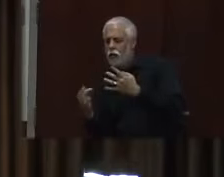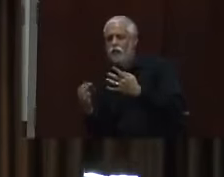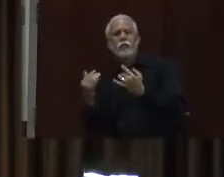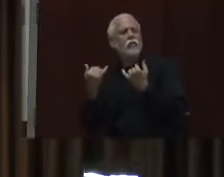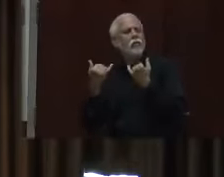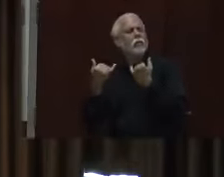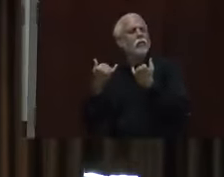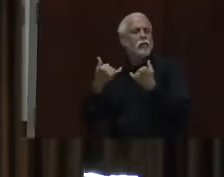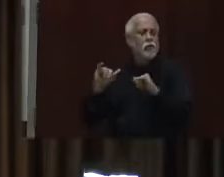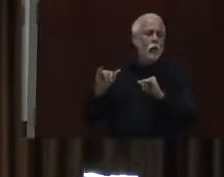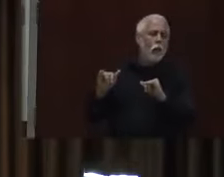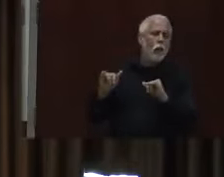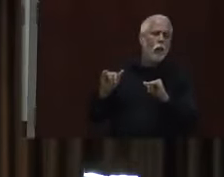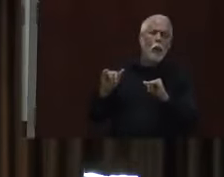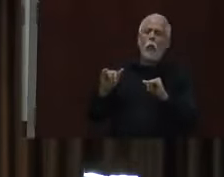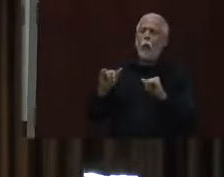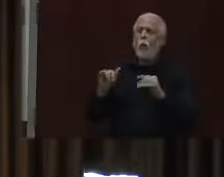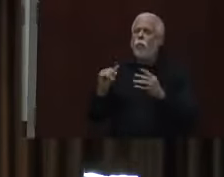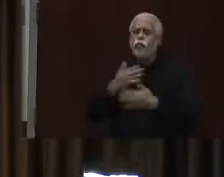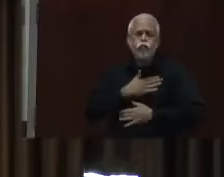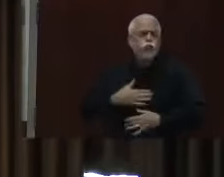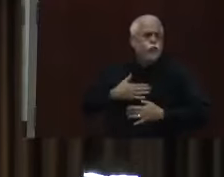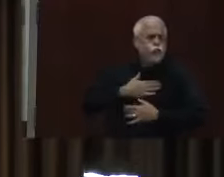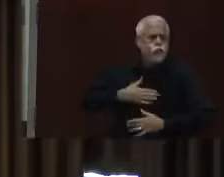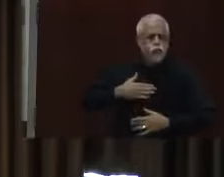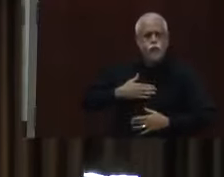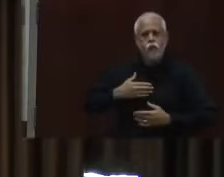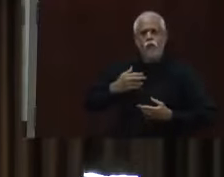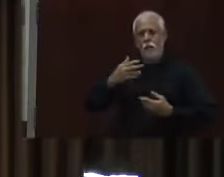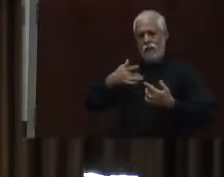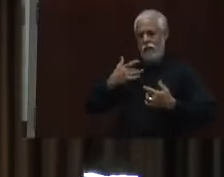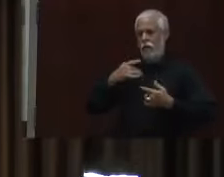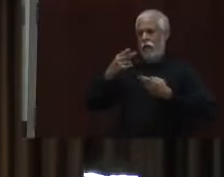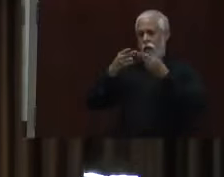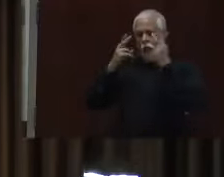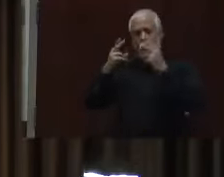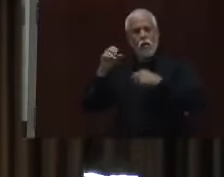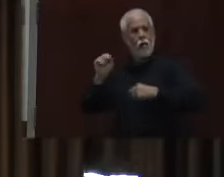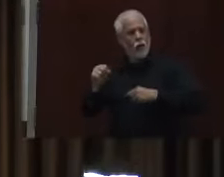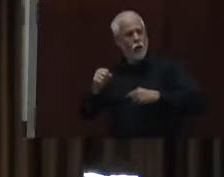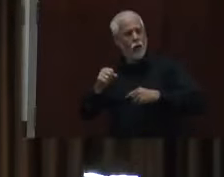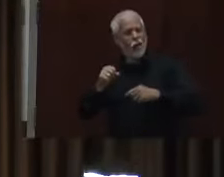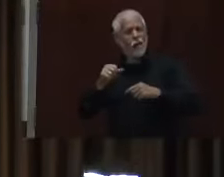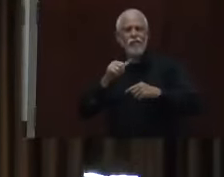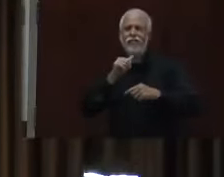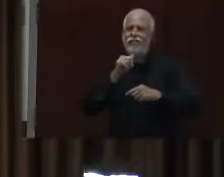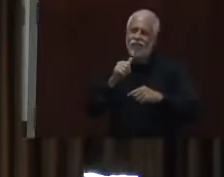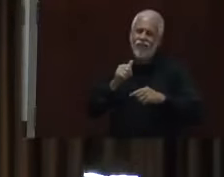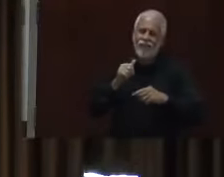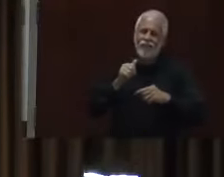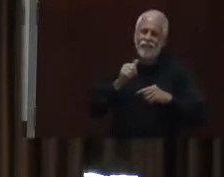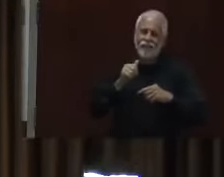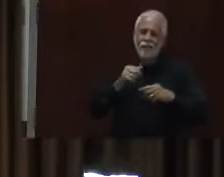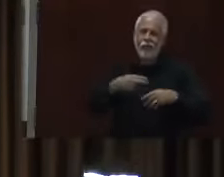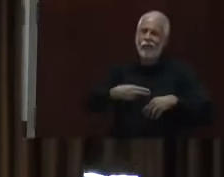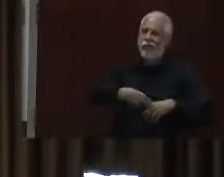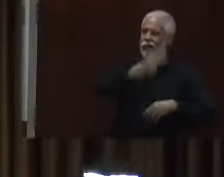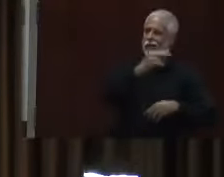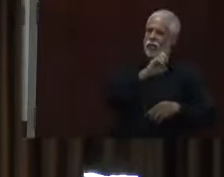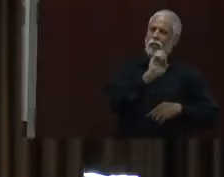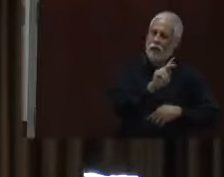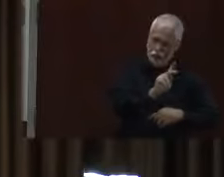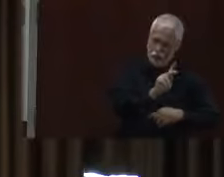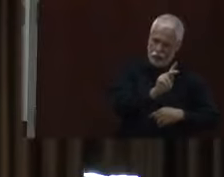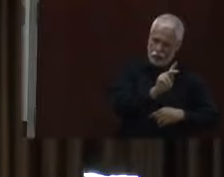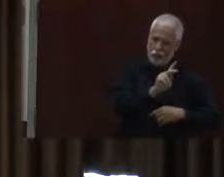still, allows you to enjoy the spirit of what Halloween is without putting yourself at great